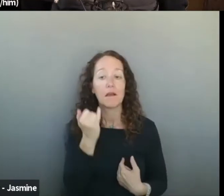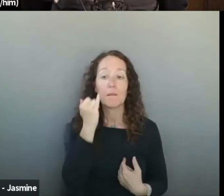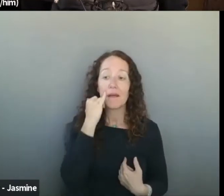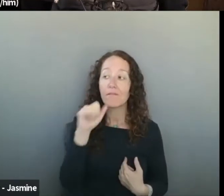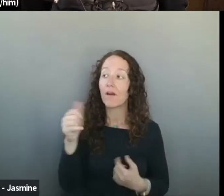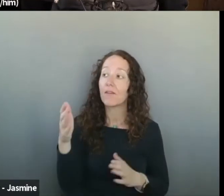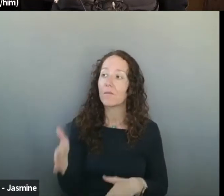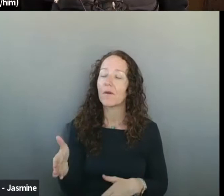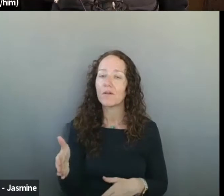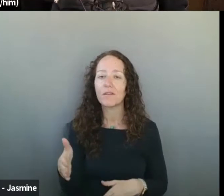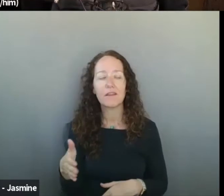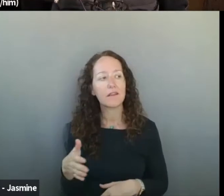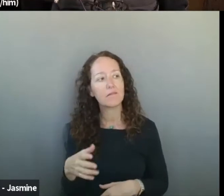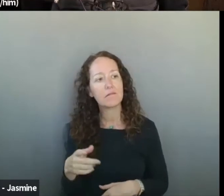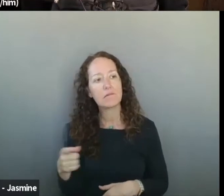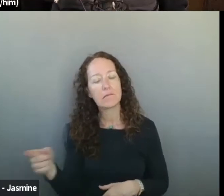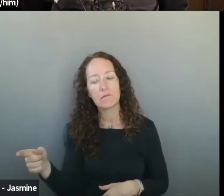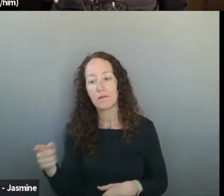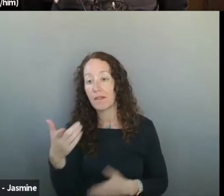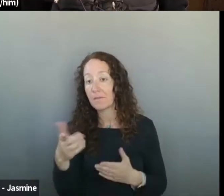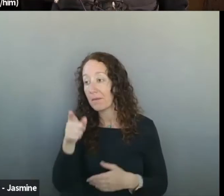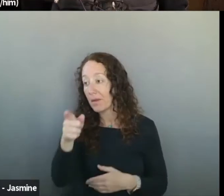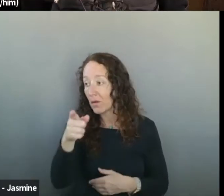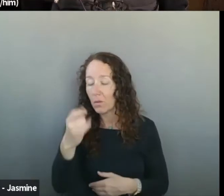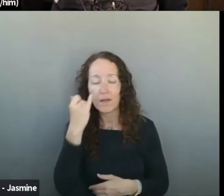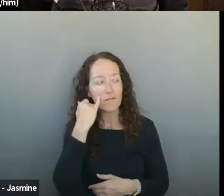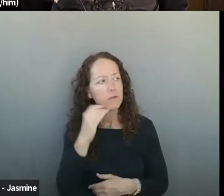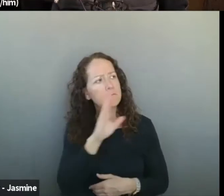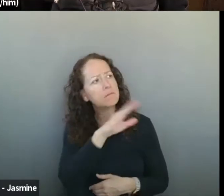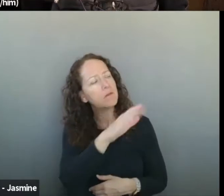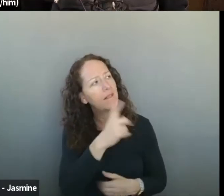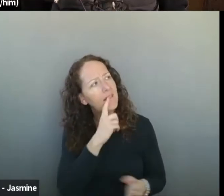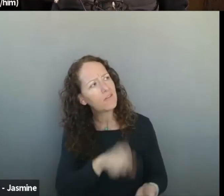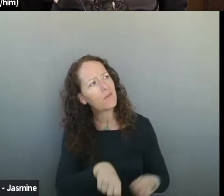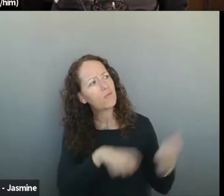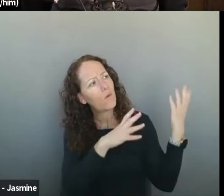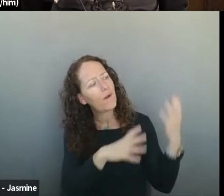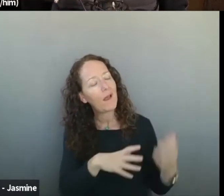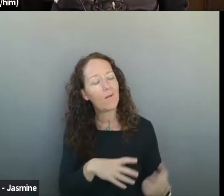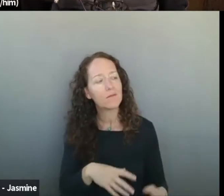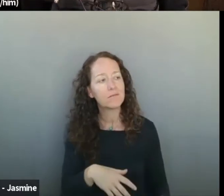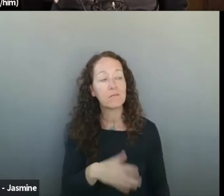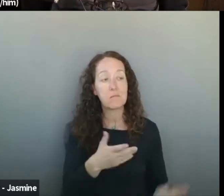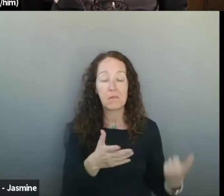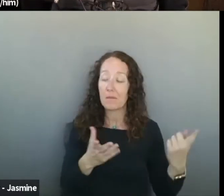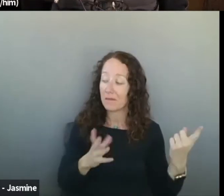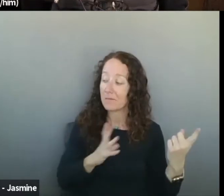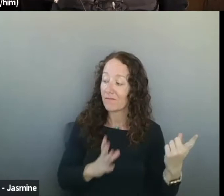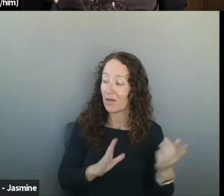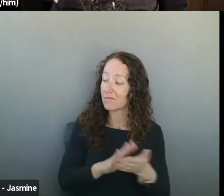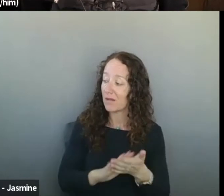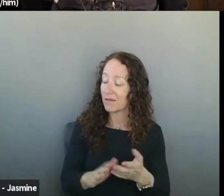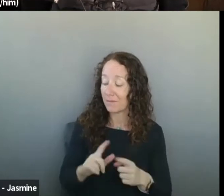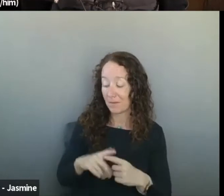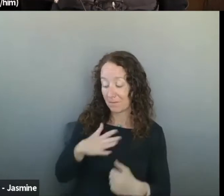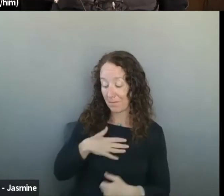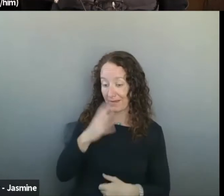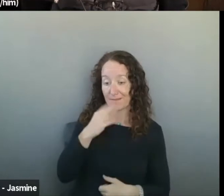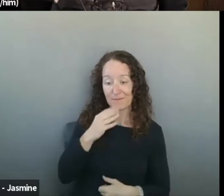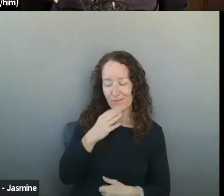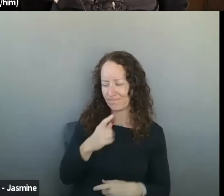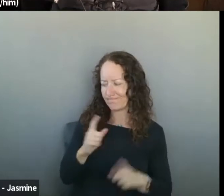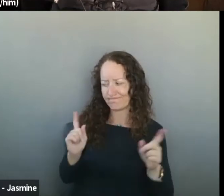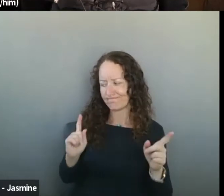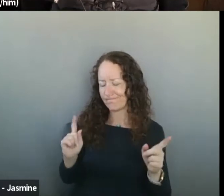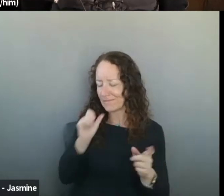to somebody else. But in my shoes, from my lived experience, philanthropy does not respond kindly when you say things like